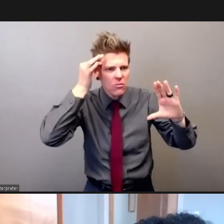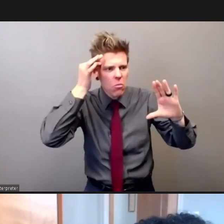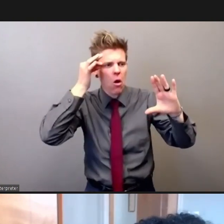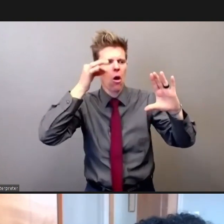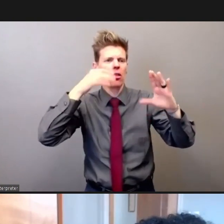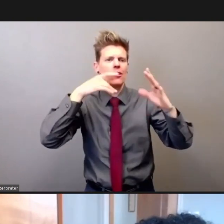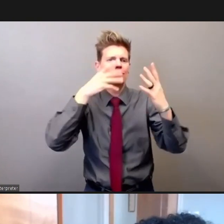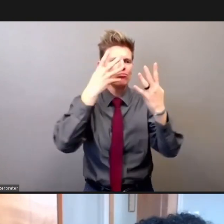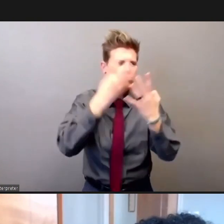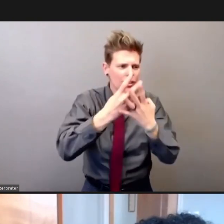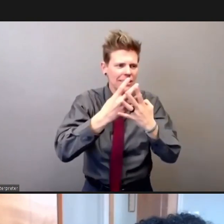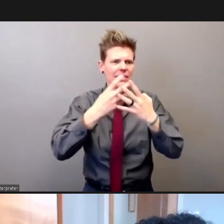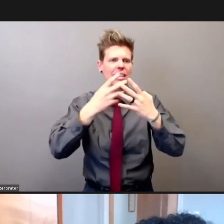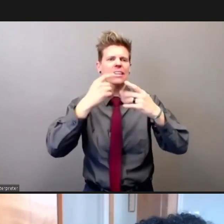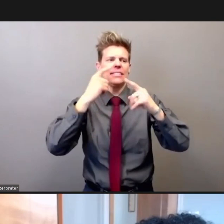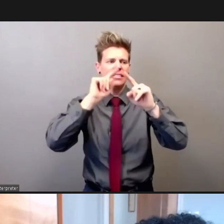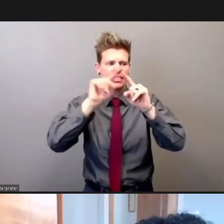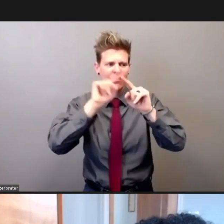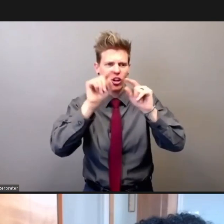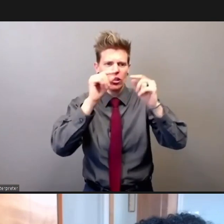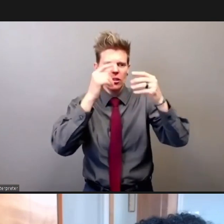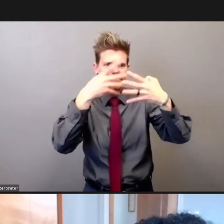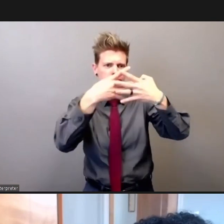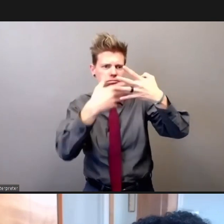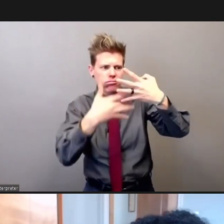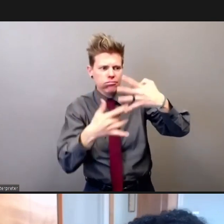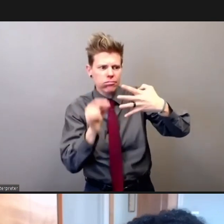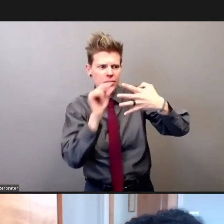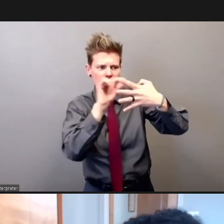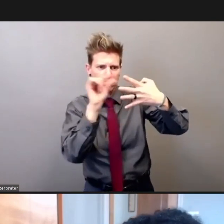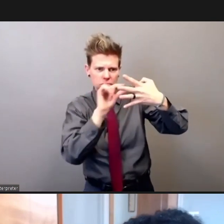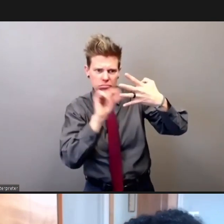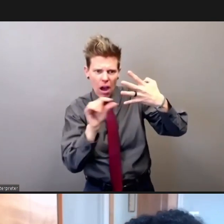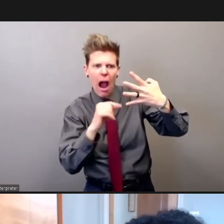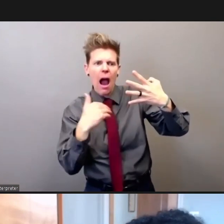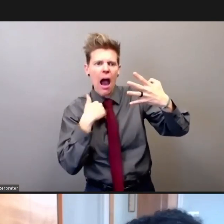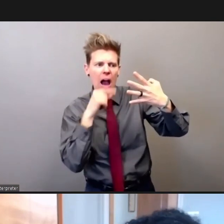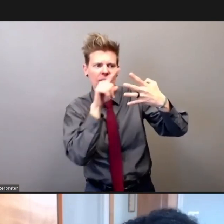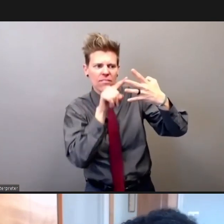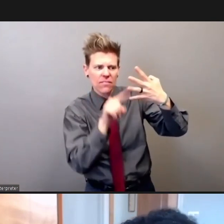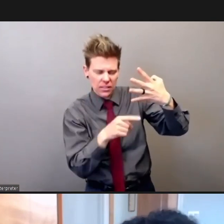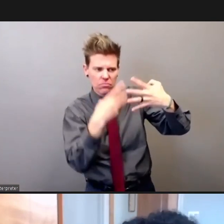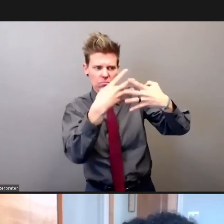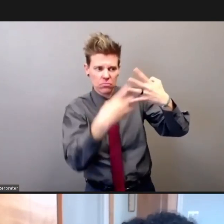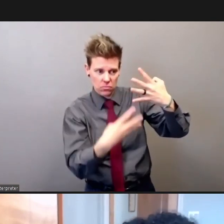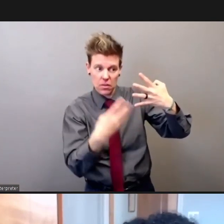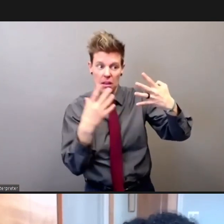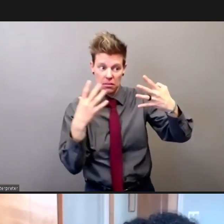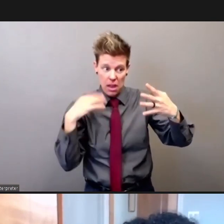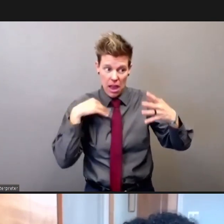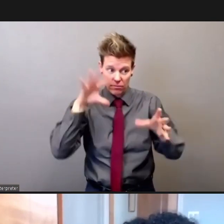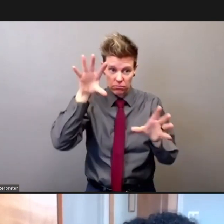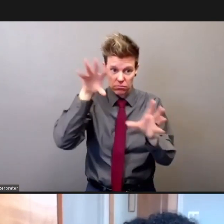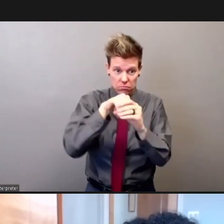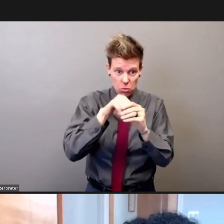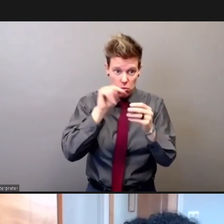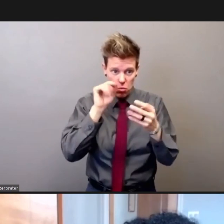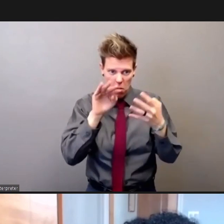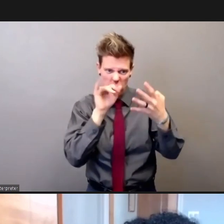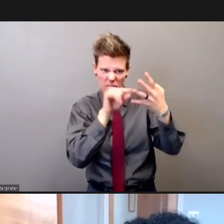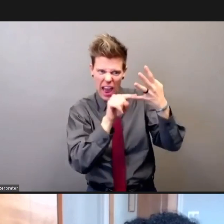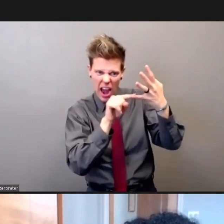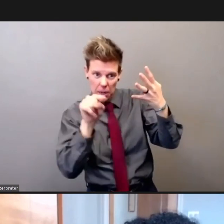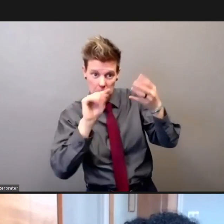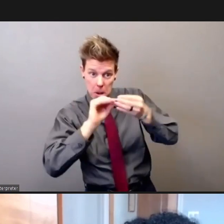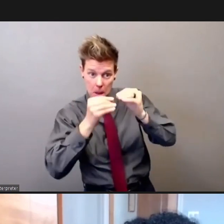those doses administered by the federal agencies included in New Mexico's total numbers? And also, you mentioned earlier about the possibility